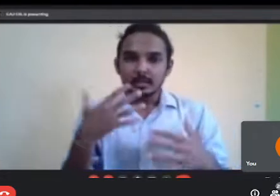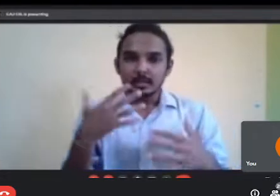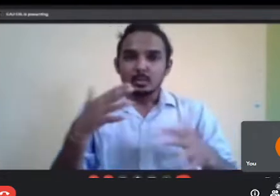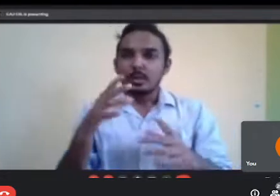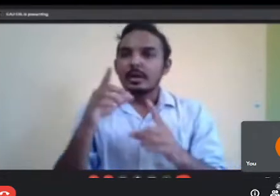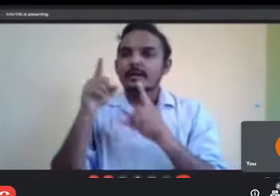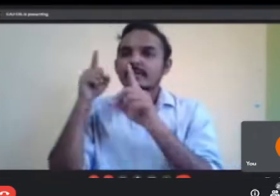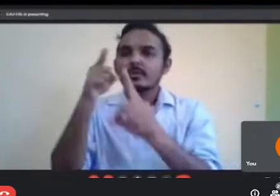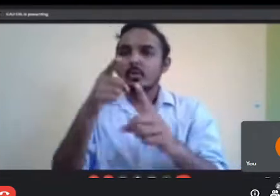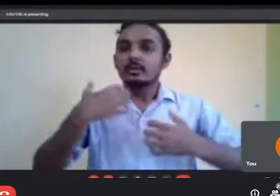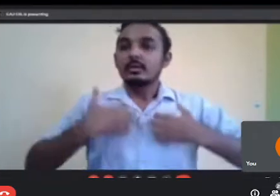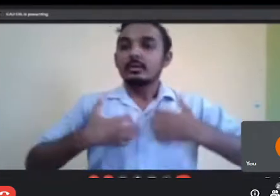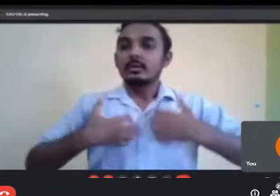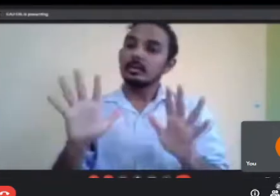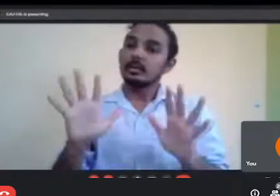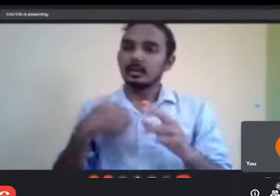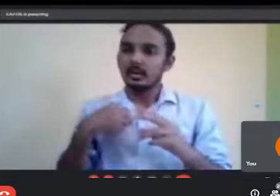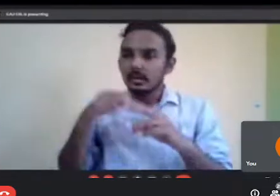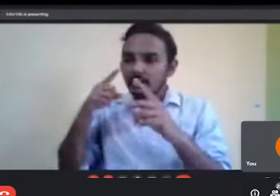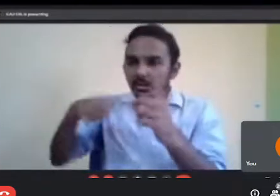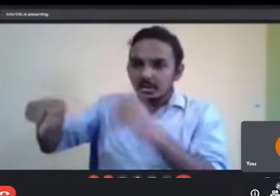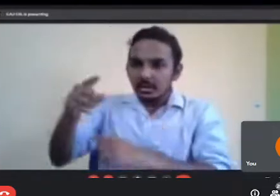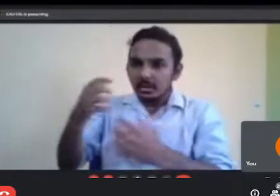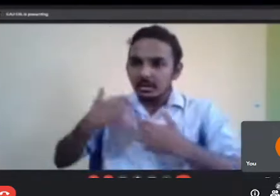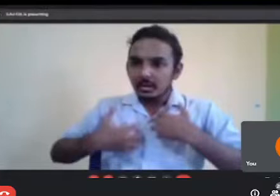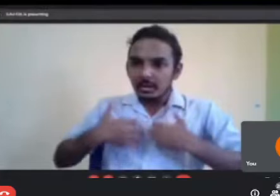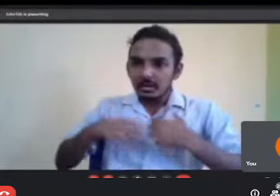Again, we can see the increase, the involvement levels.